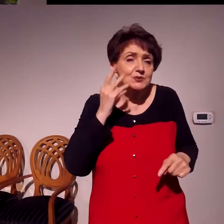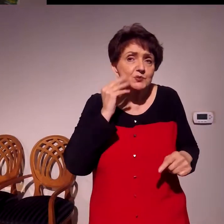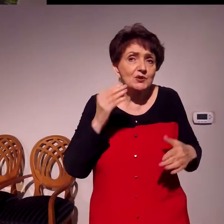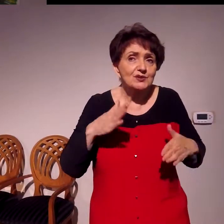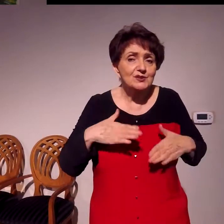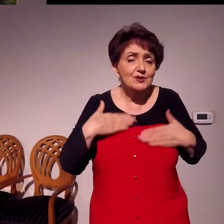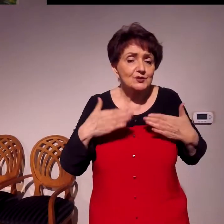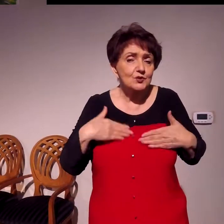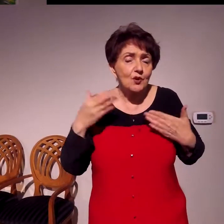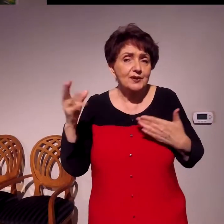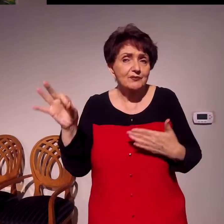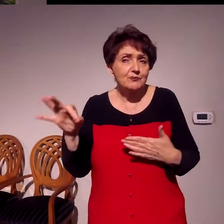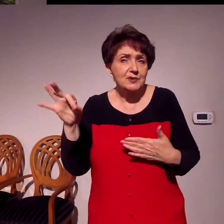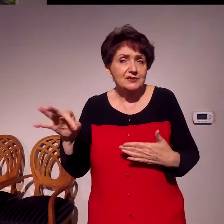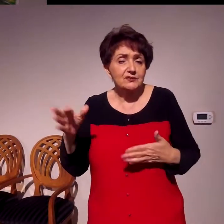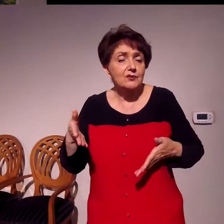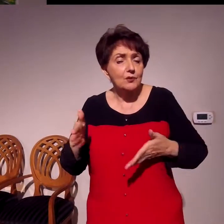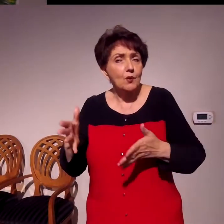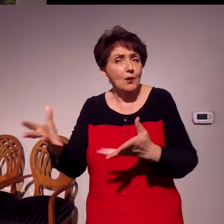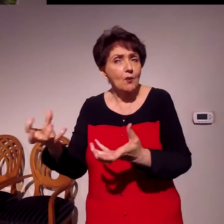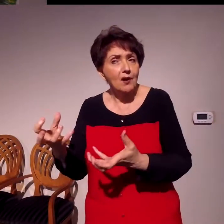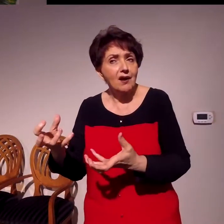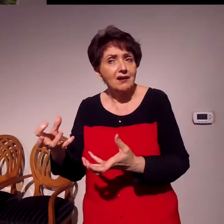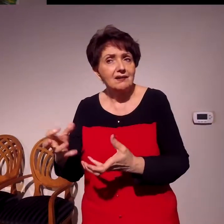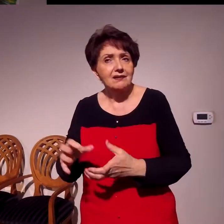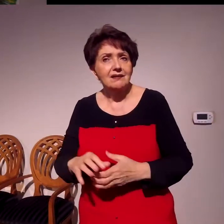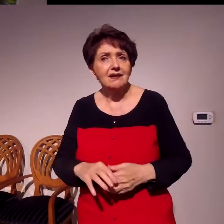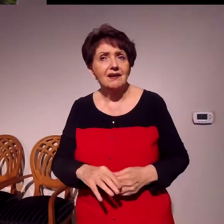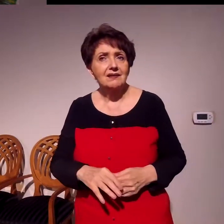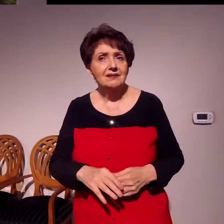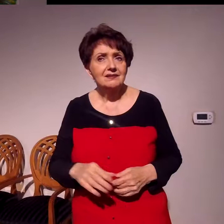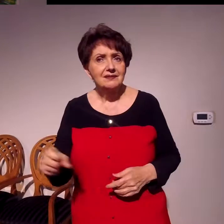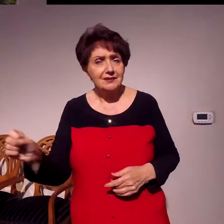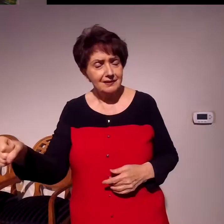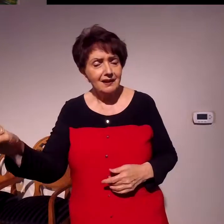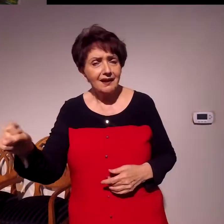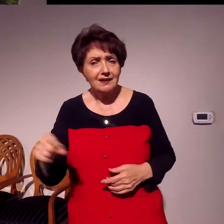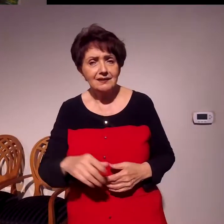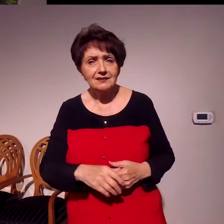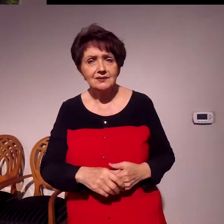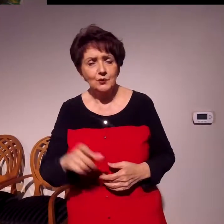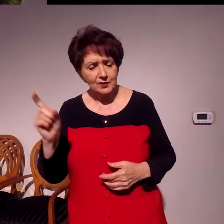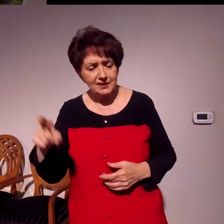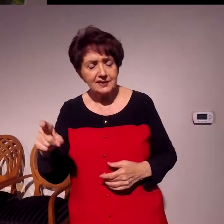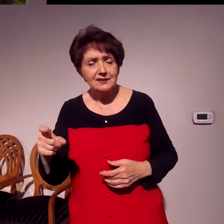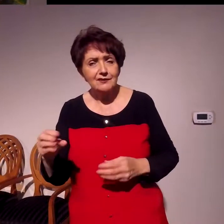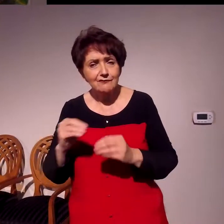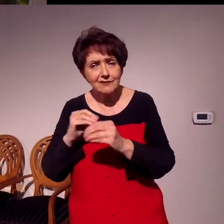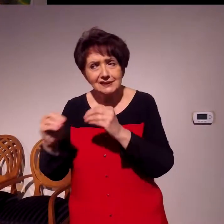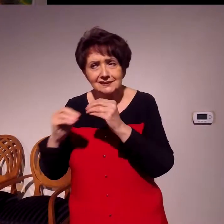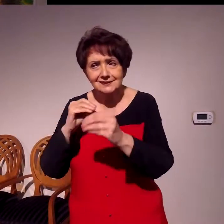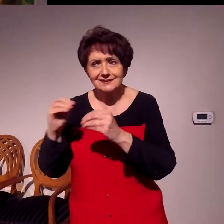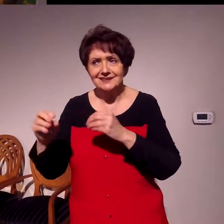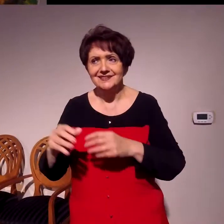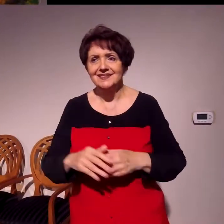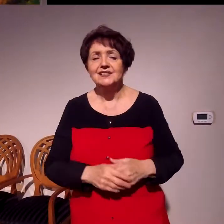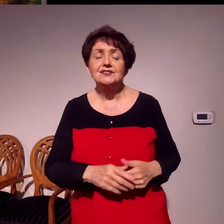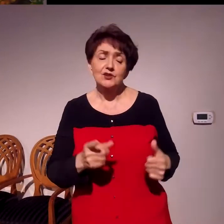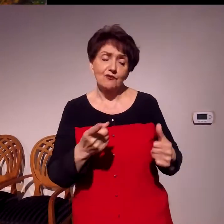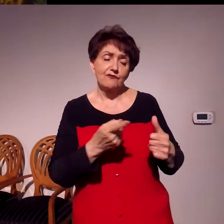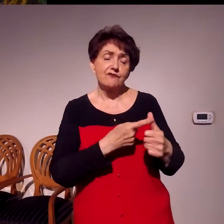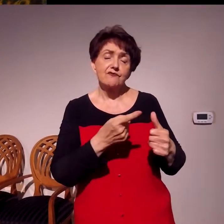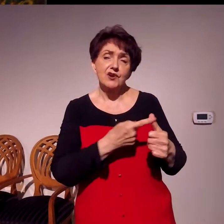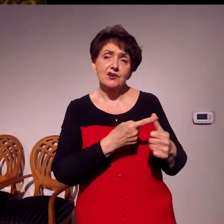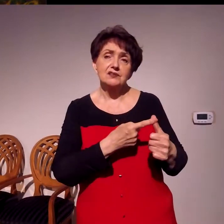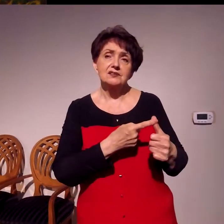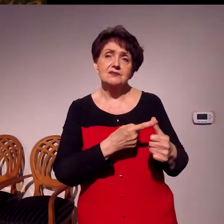of ministry as I would like to. Yeah, there's something that needs to be done. So the very first thing, my